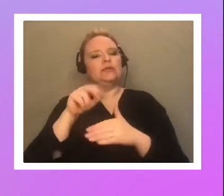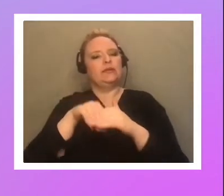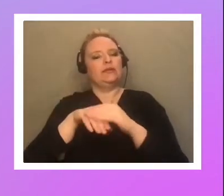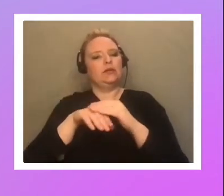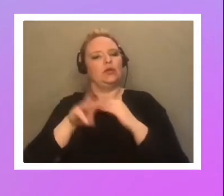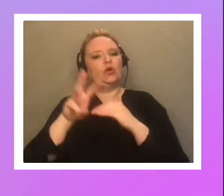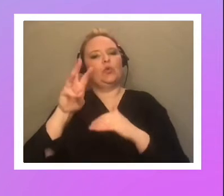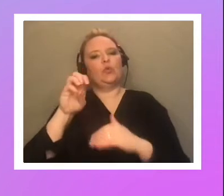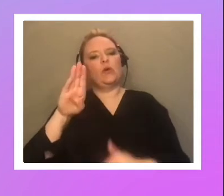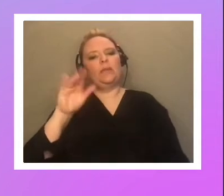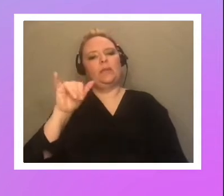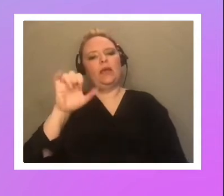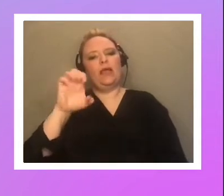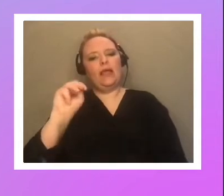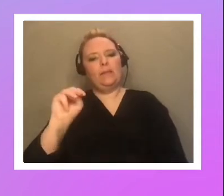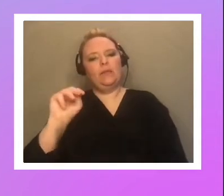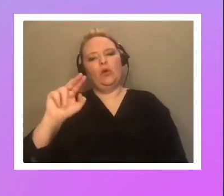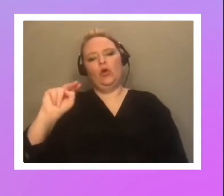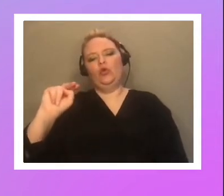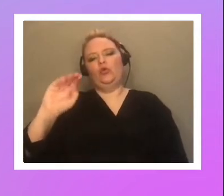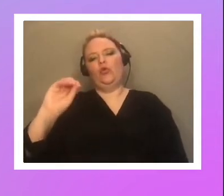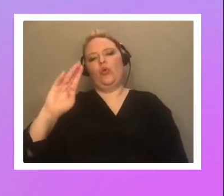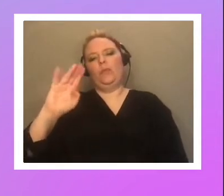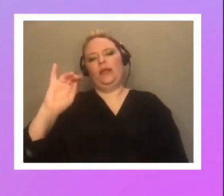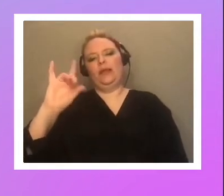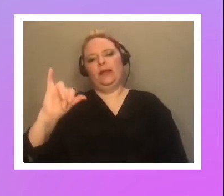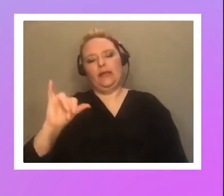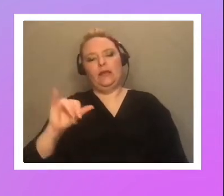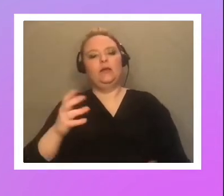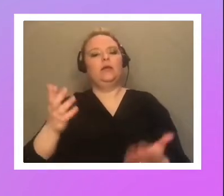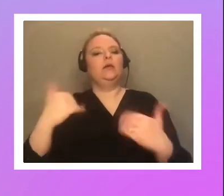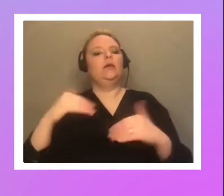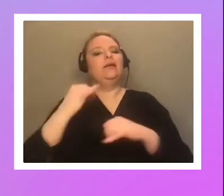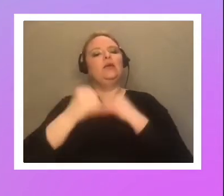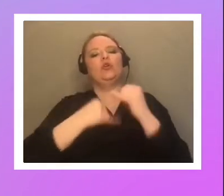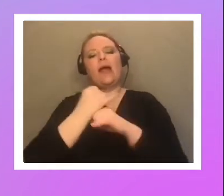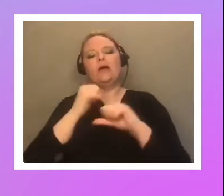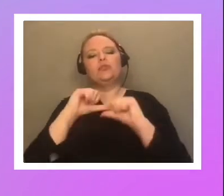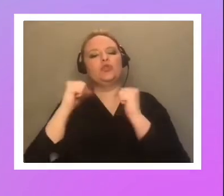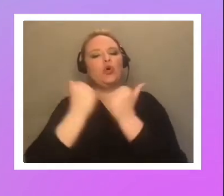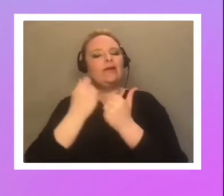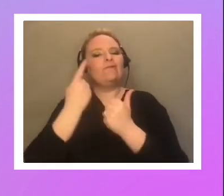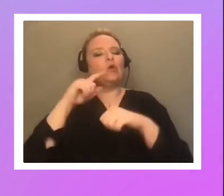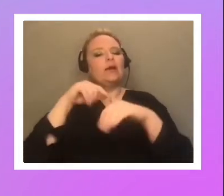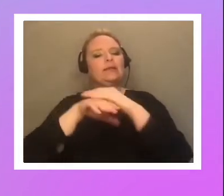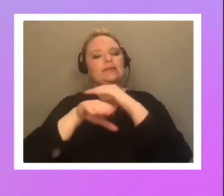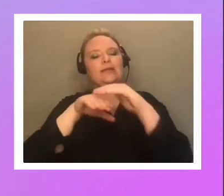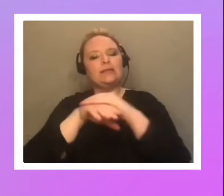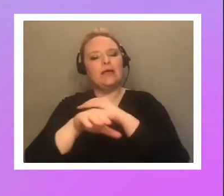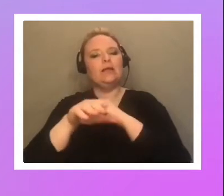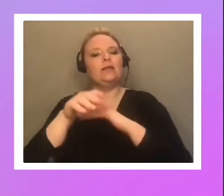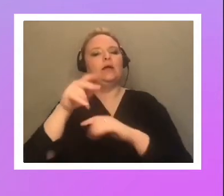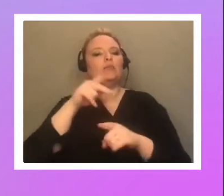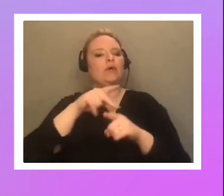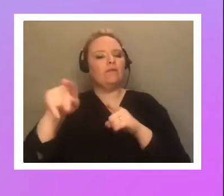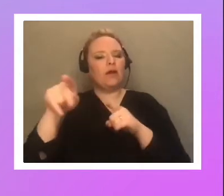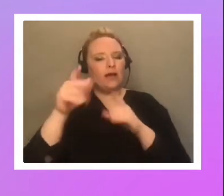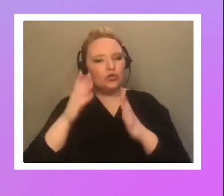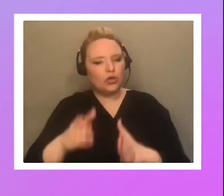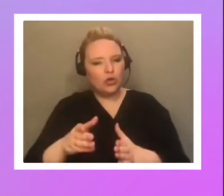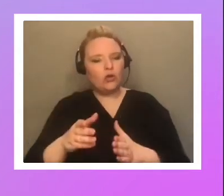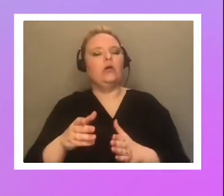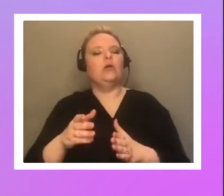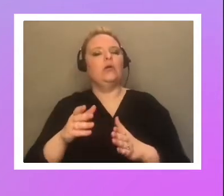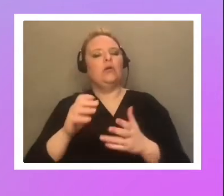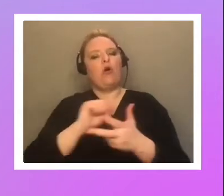WebAIM, Nobility, and the International Association of Accessibility Professionals. They